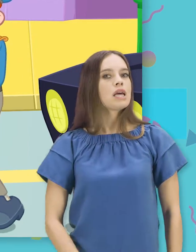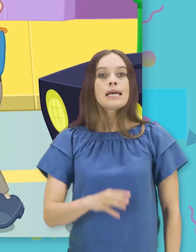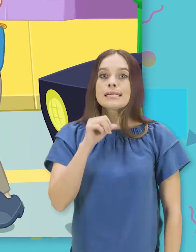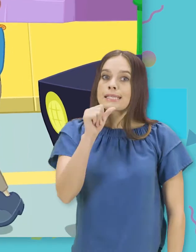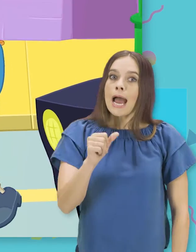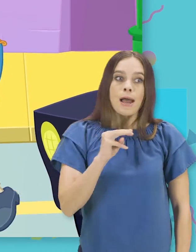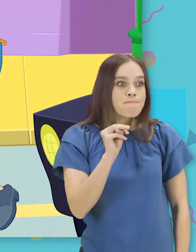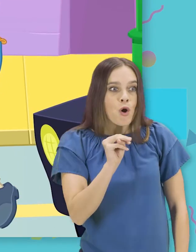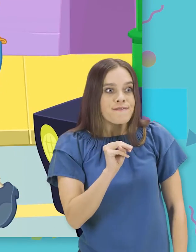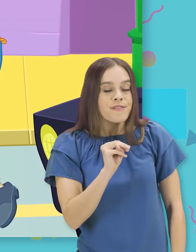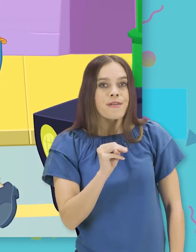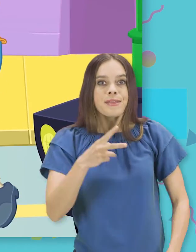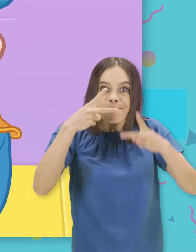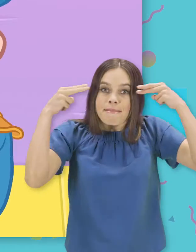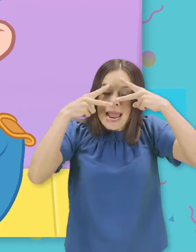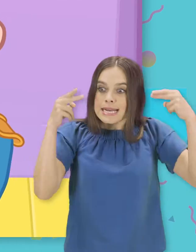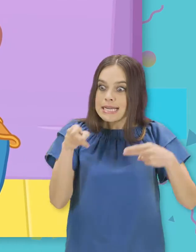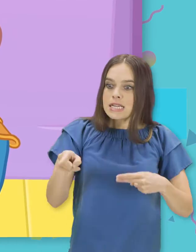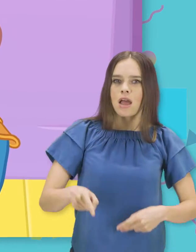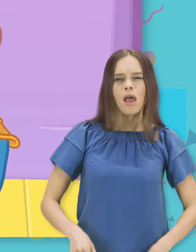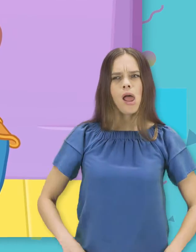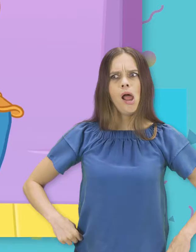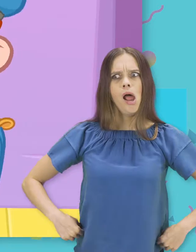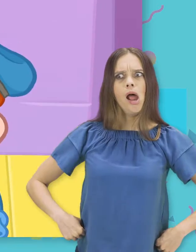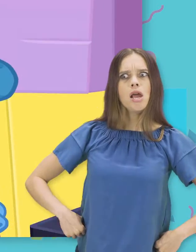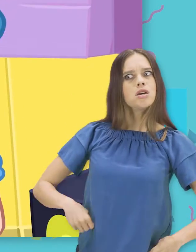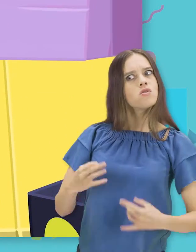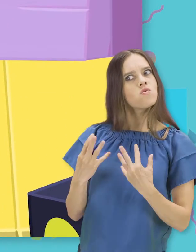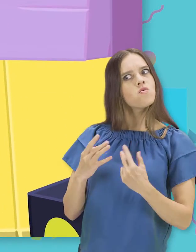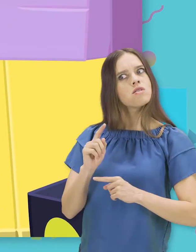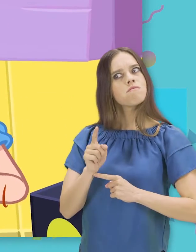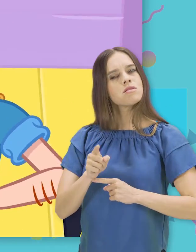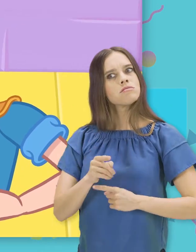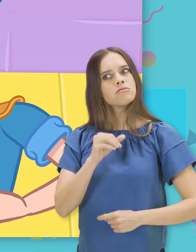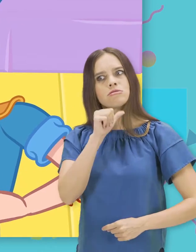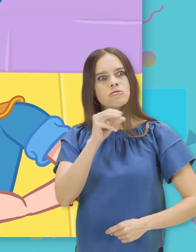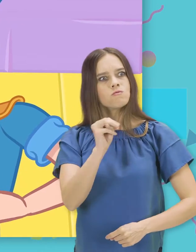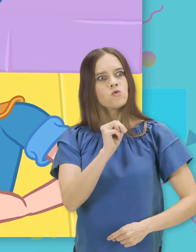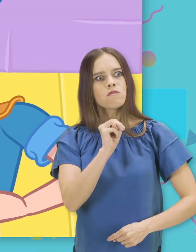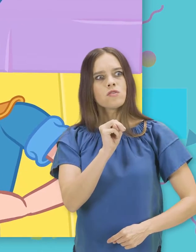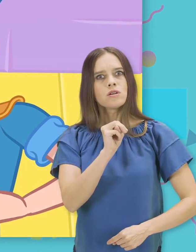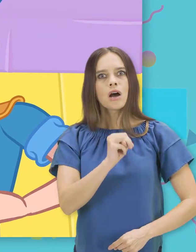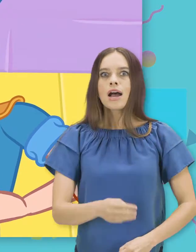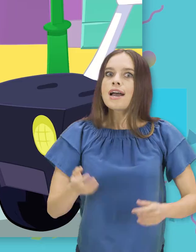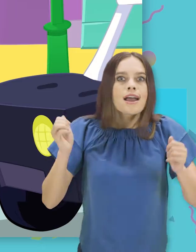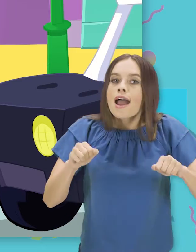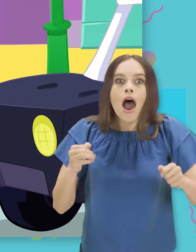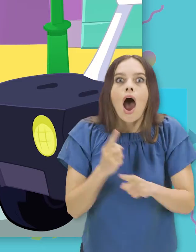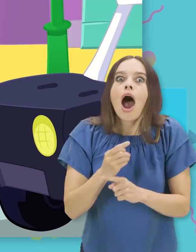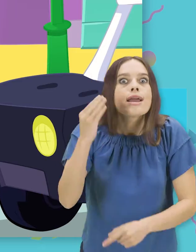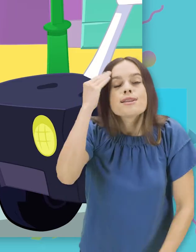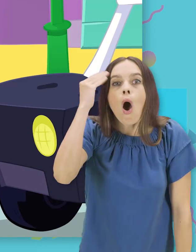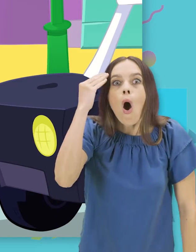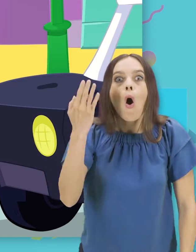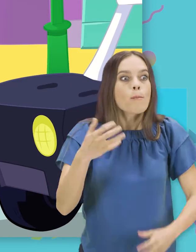Morphle. Those are the bandits. Hey, wait a minute. This isn't Morphle. That's what I've